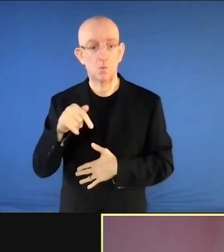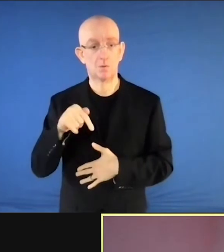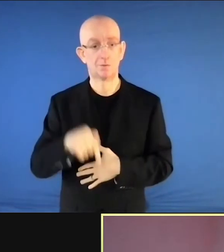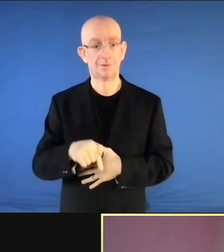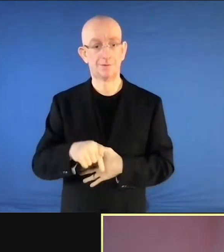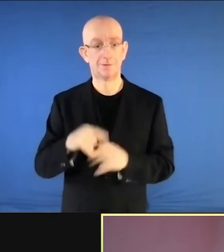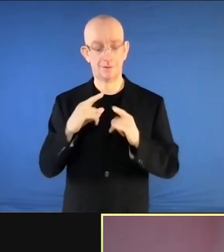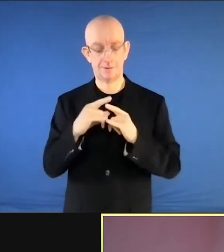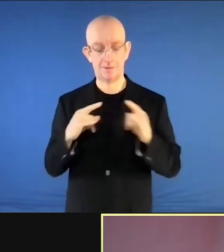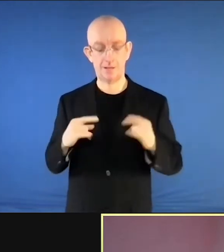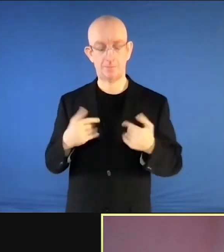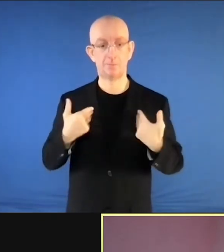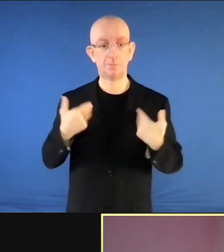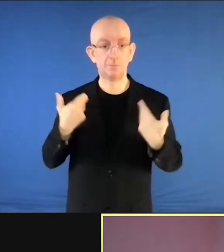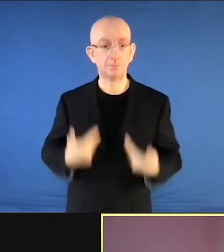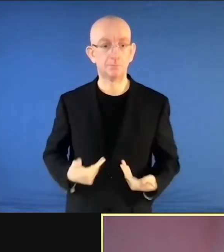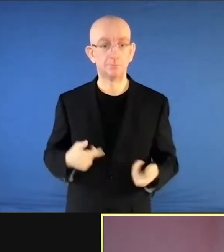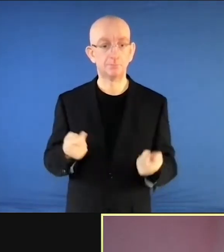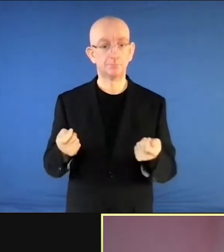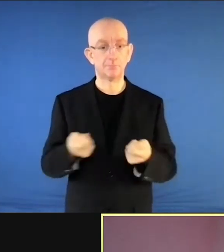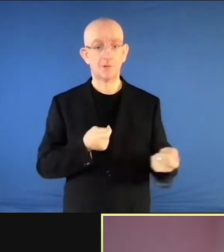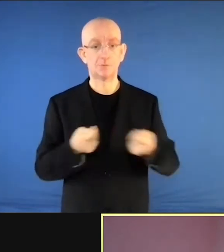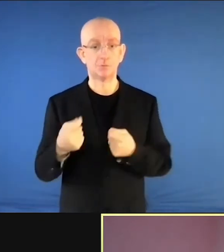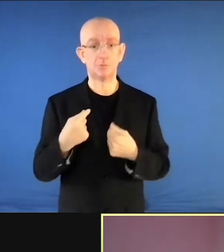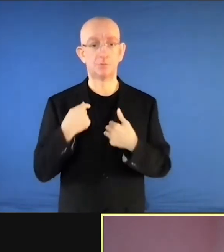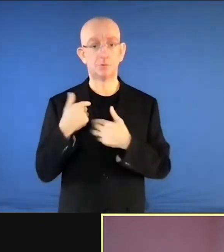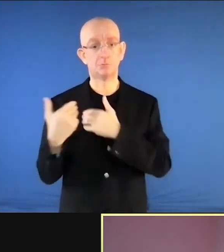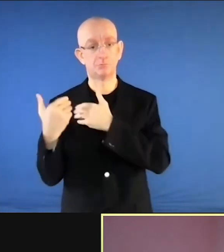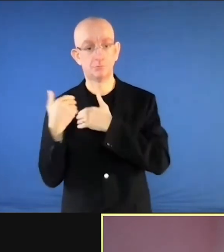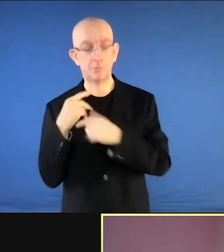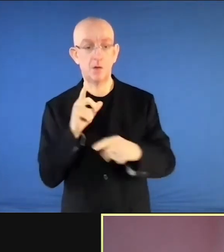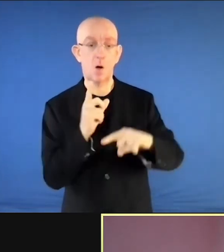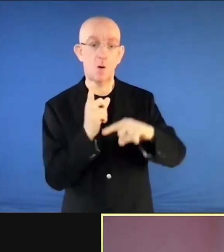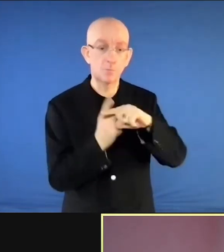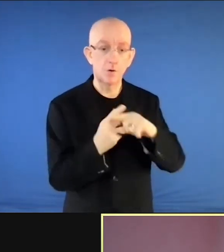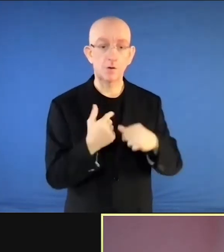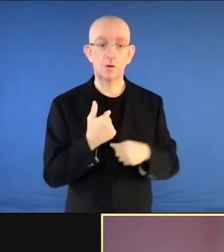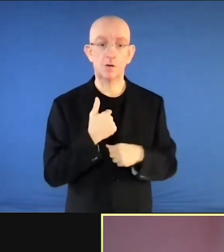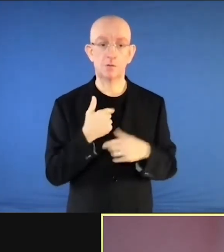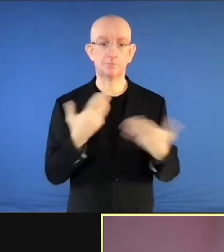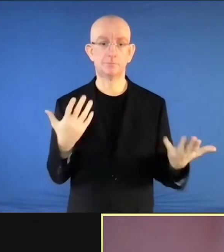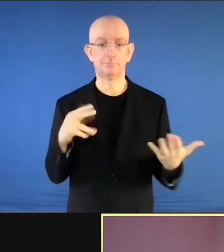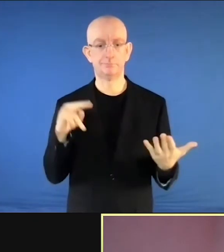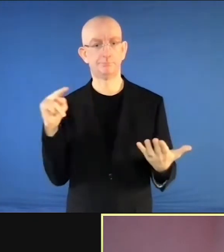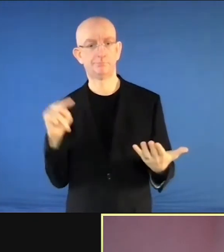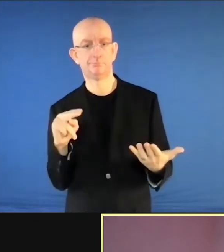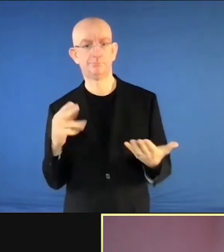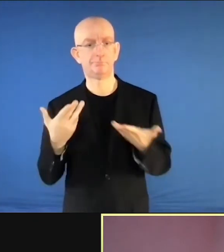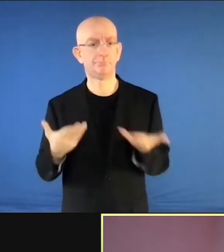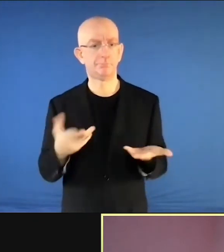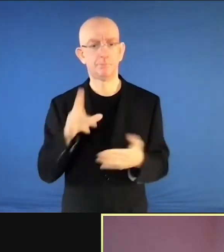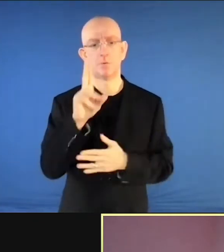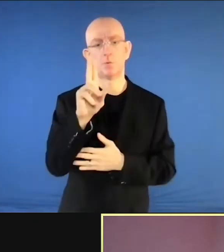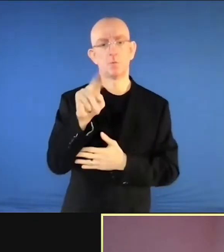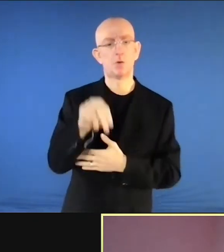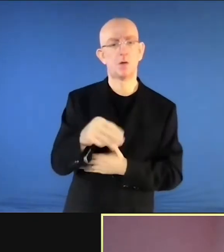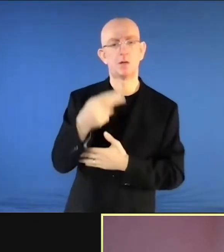agency, given our role with regards to international protection in situations of